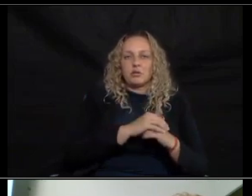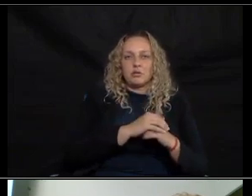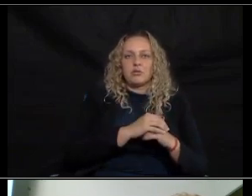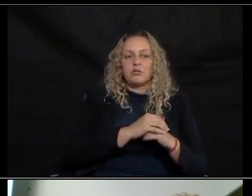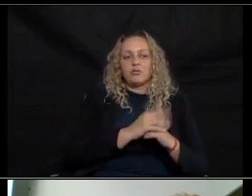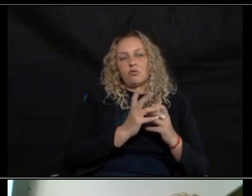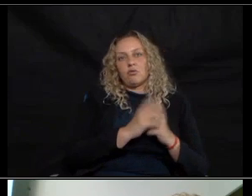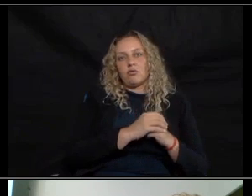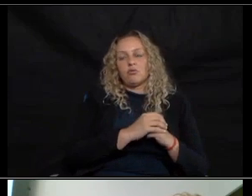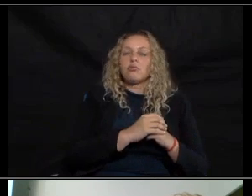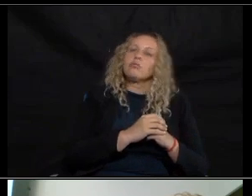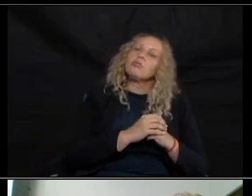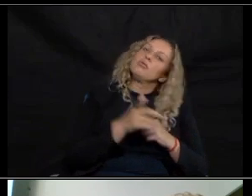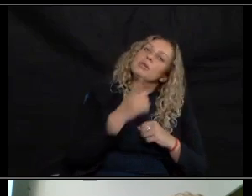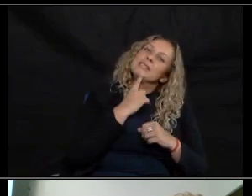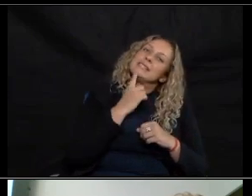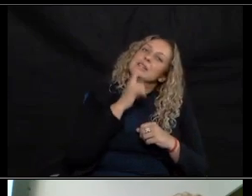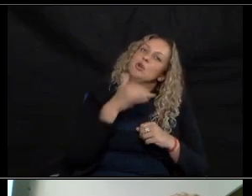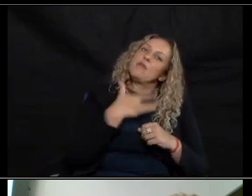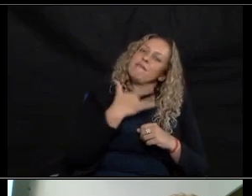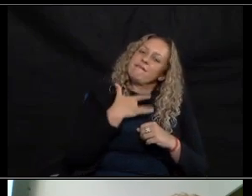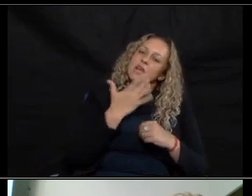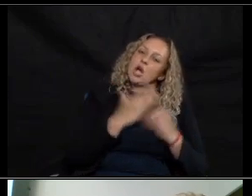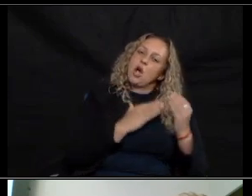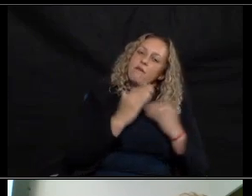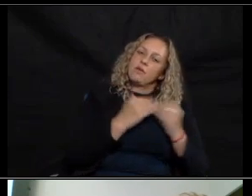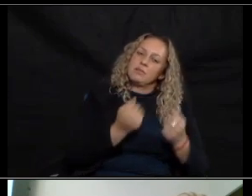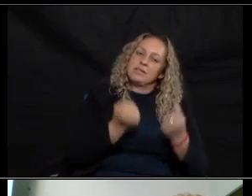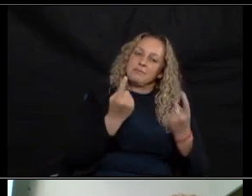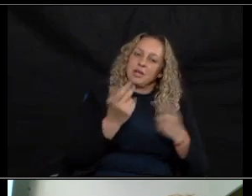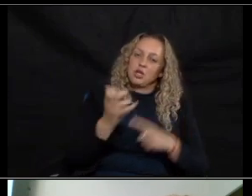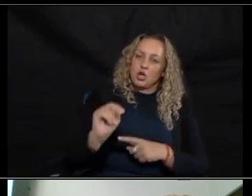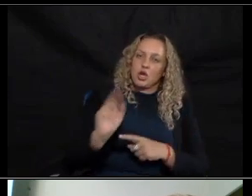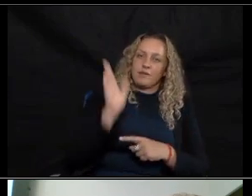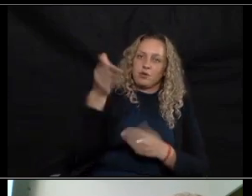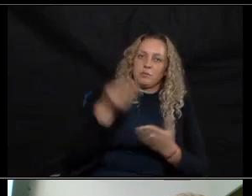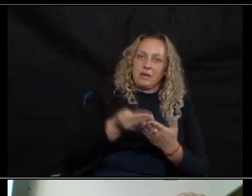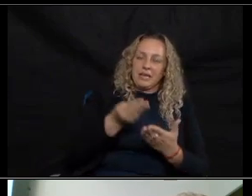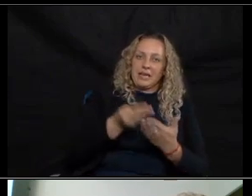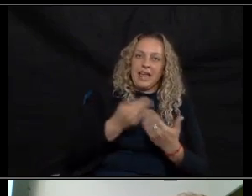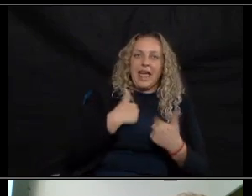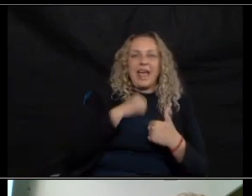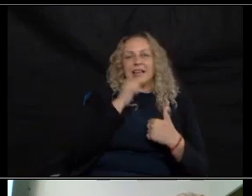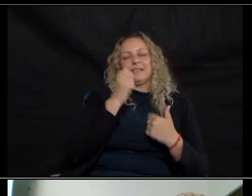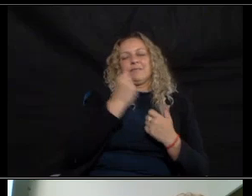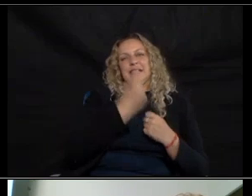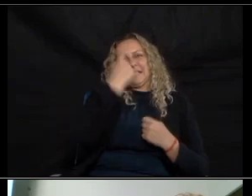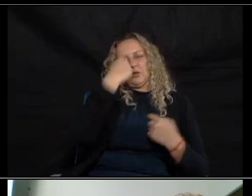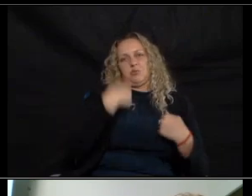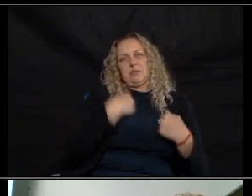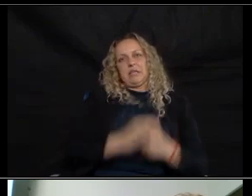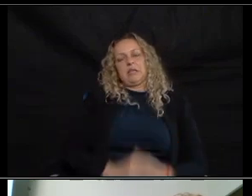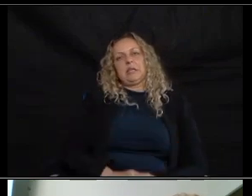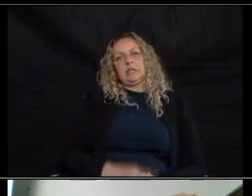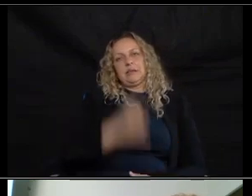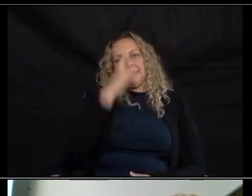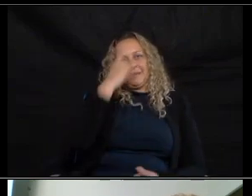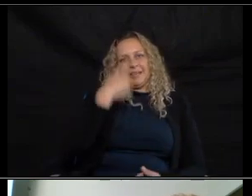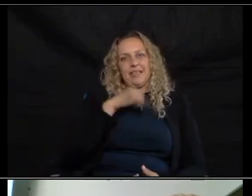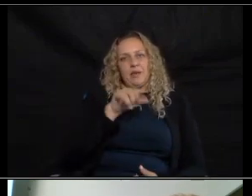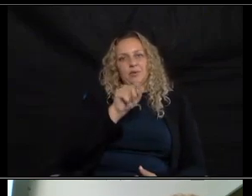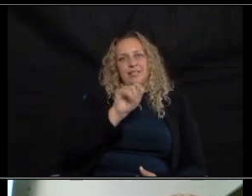So when you're saying you don't feel comfortable spending John's future money, doesn't make sense to me, because that's